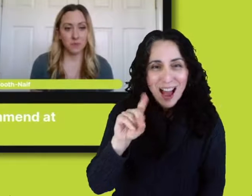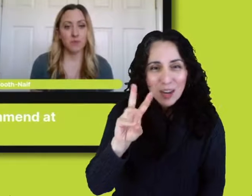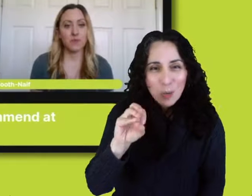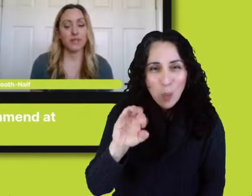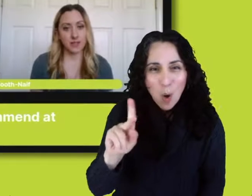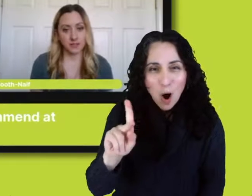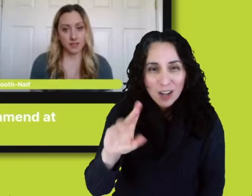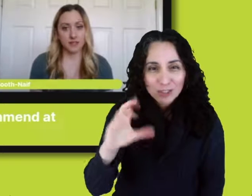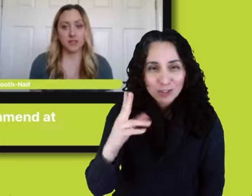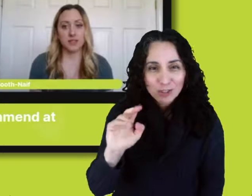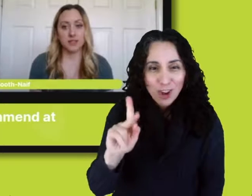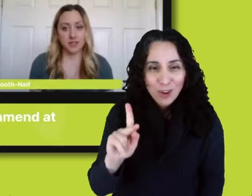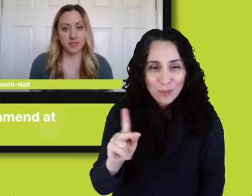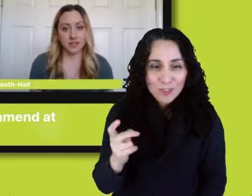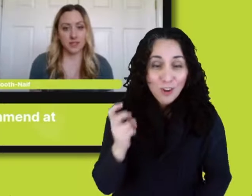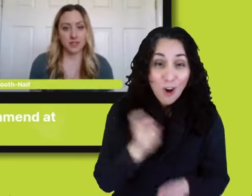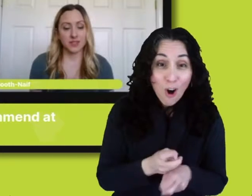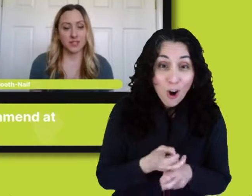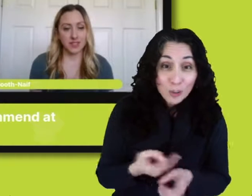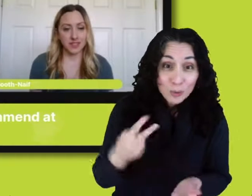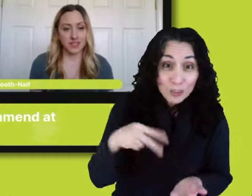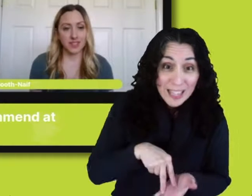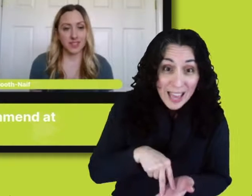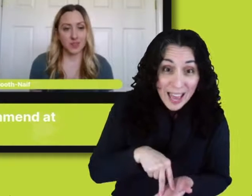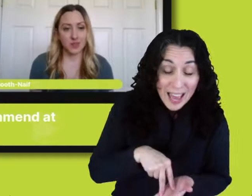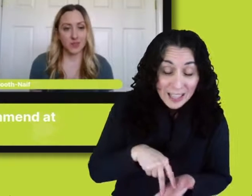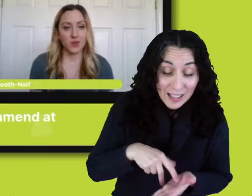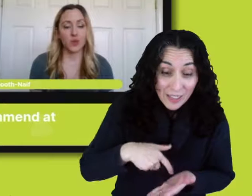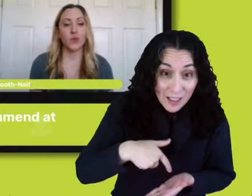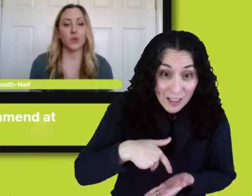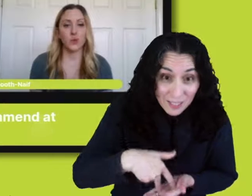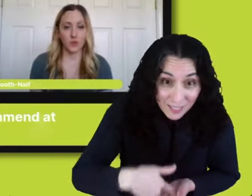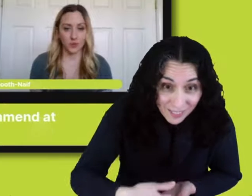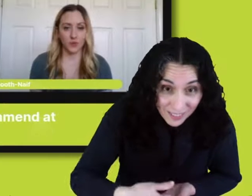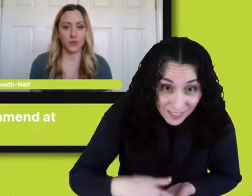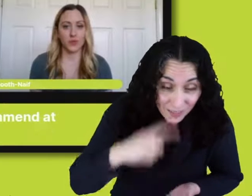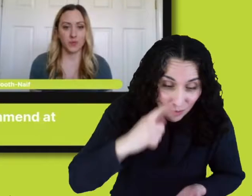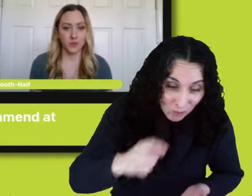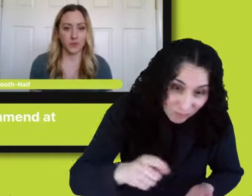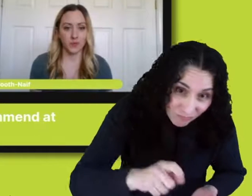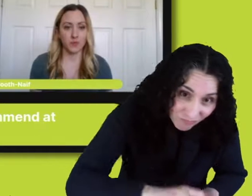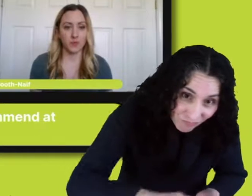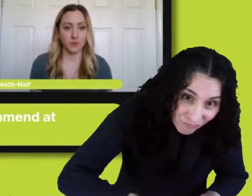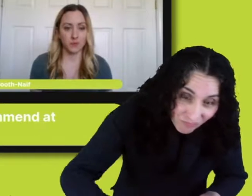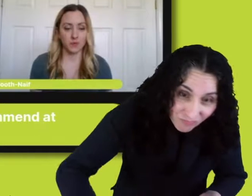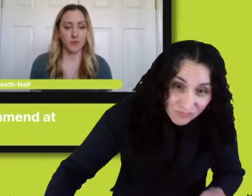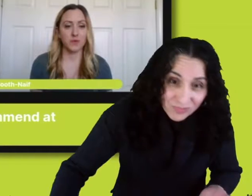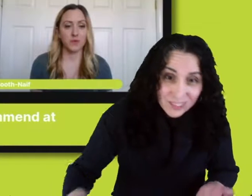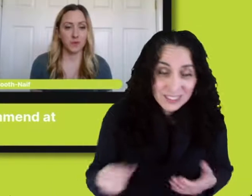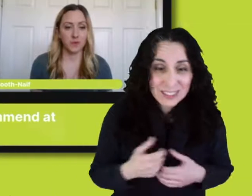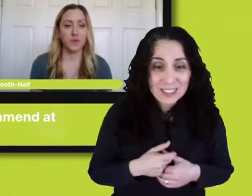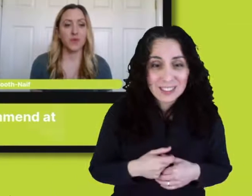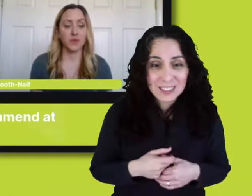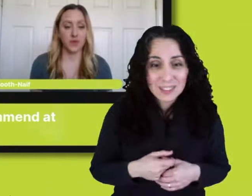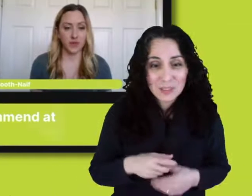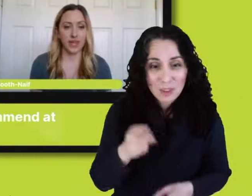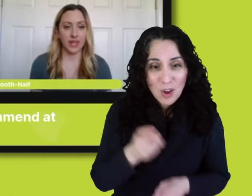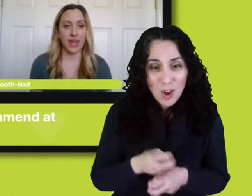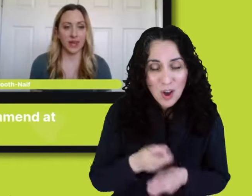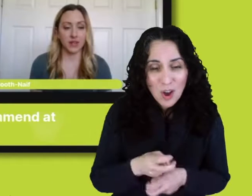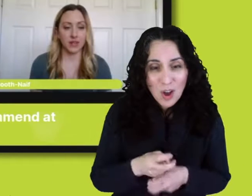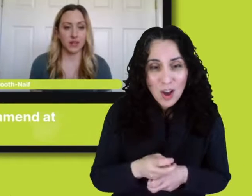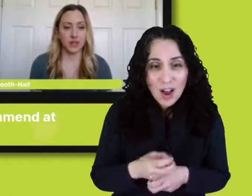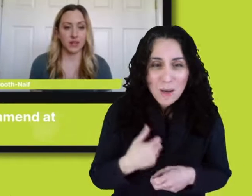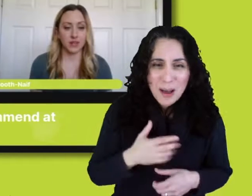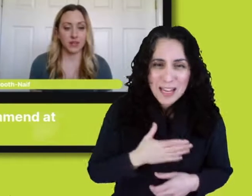and stand up straight and bend over to write on the sidewalk. And with